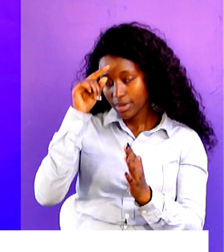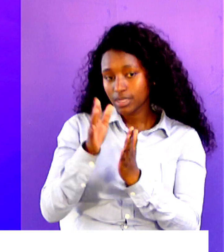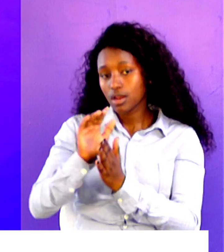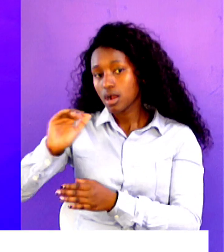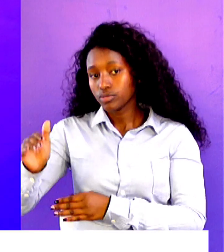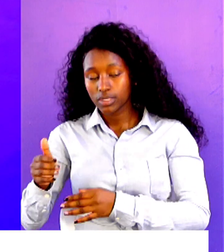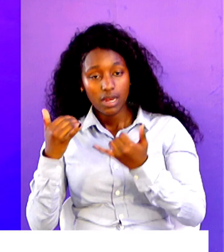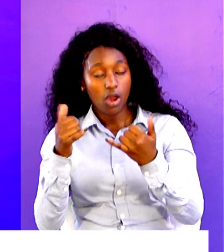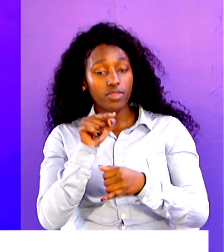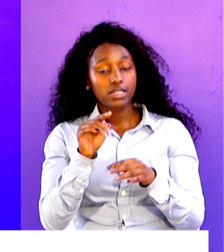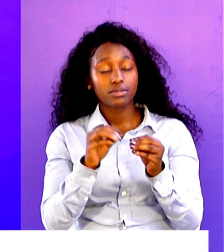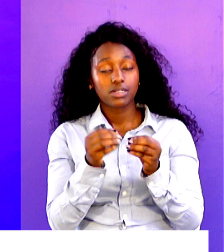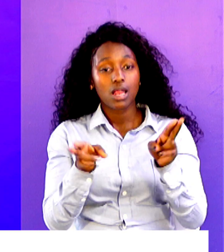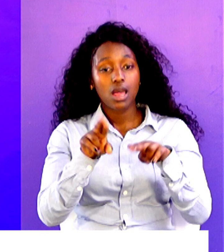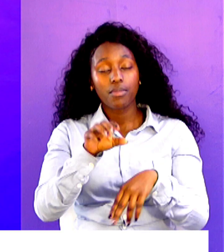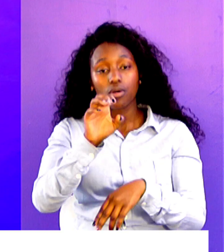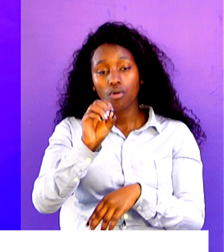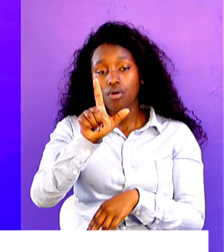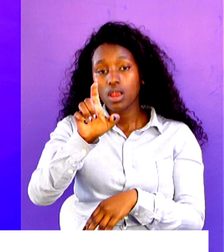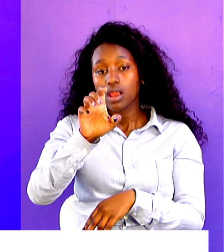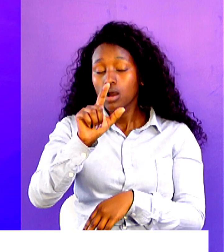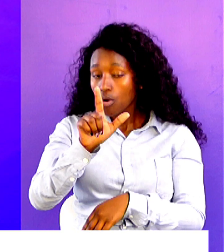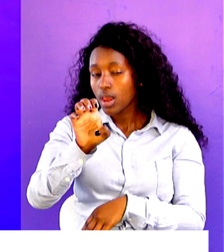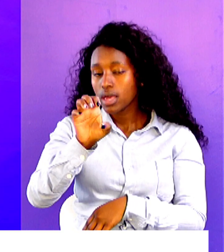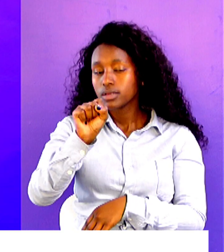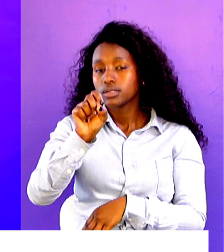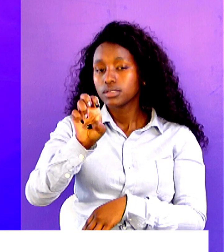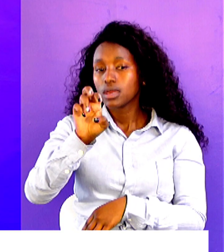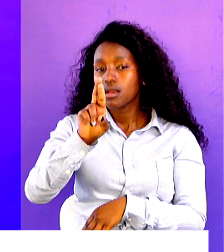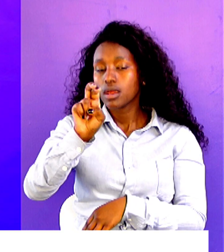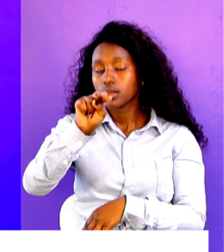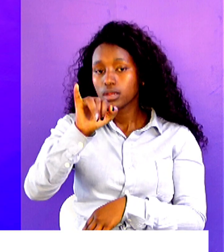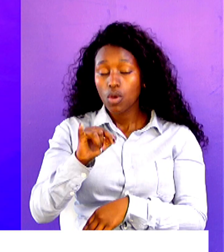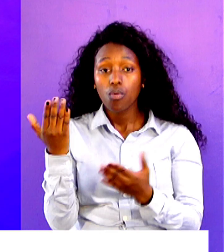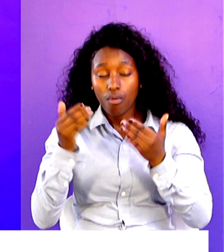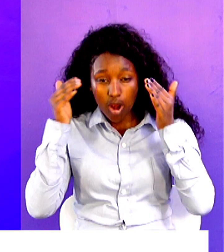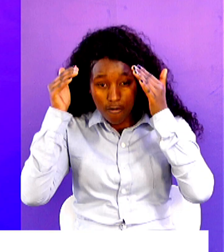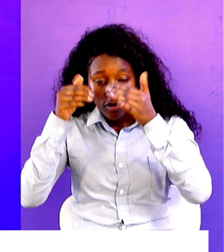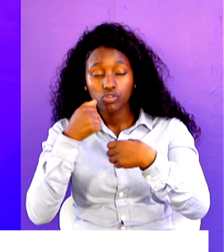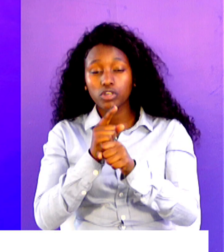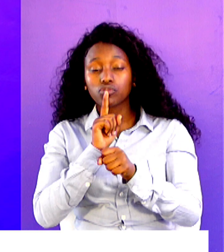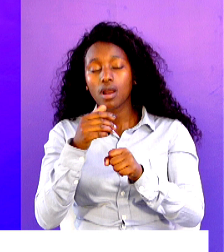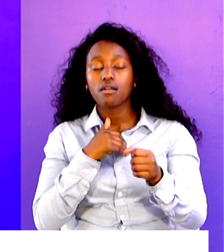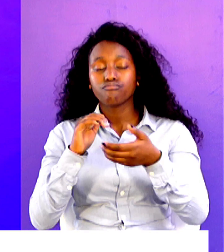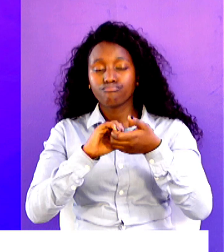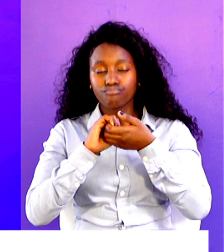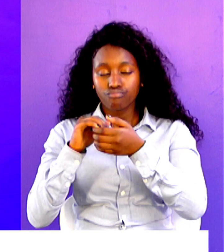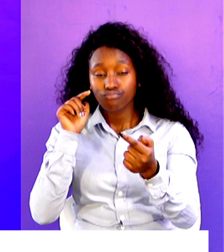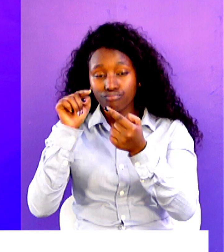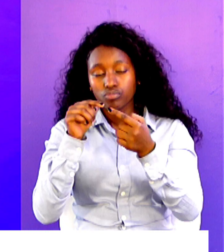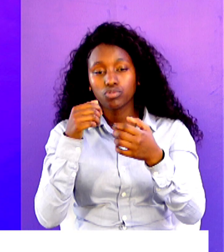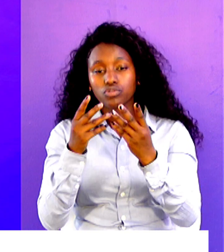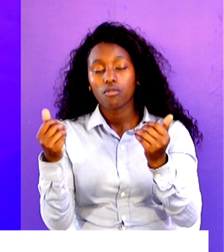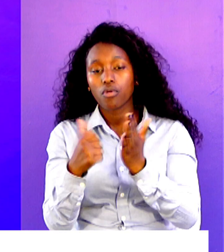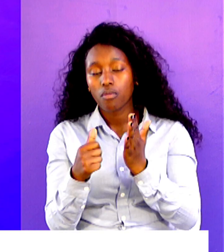Hotel at noon, focused on creating a unified approach to economic growth and development. Under